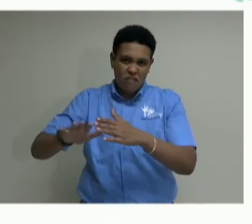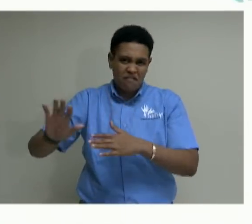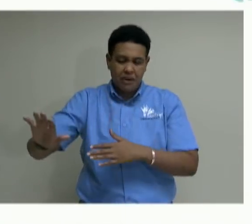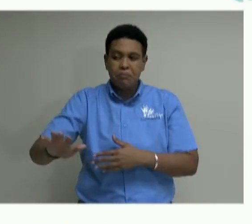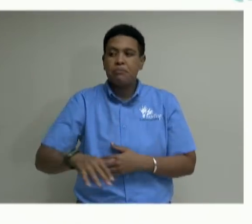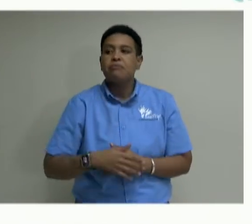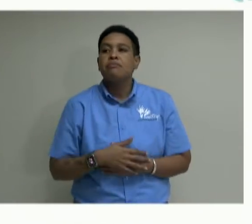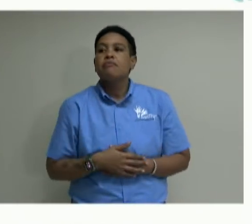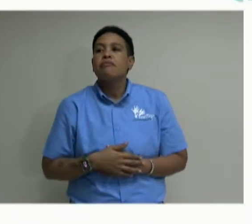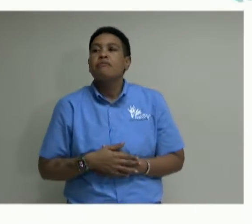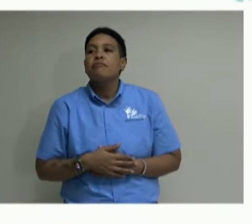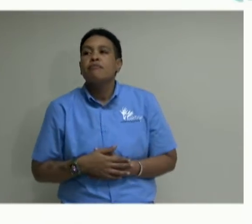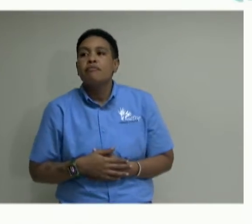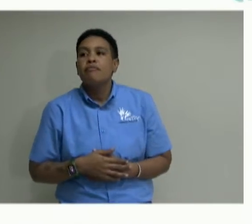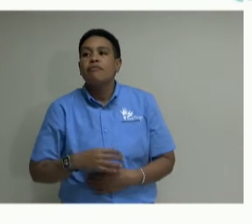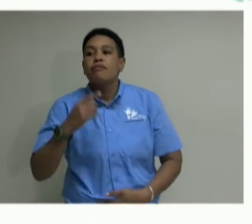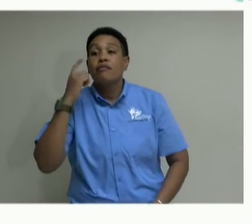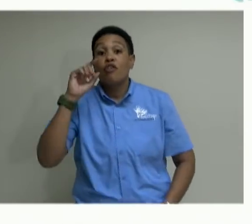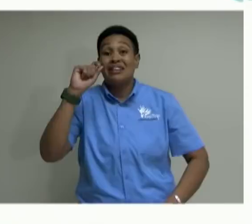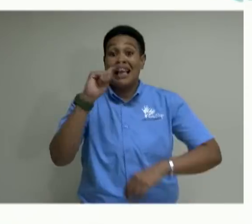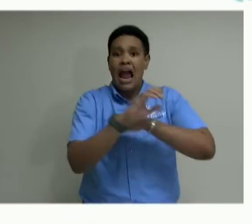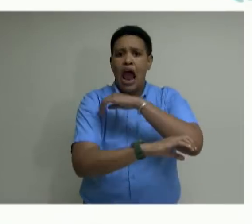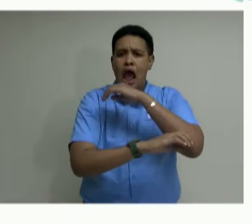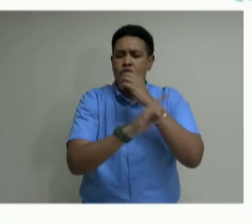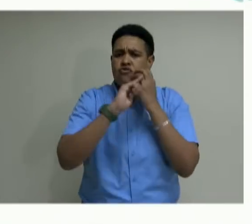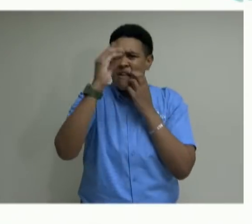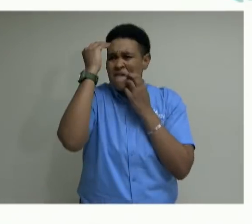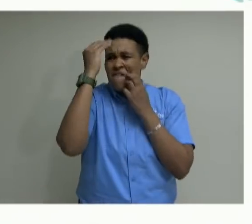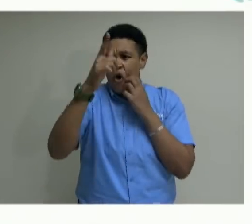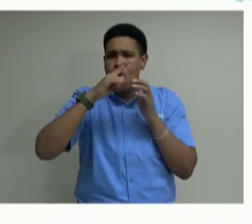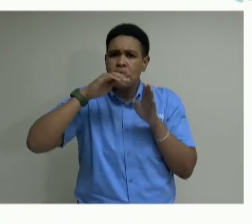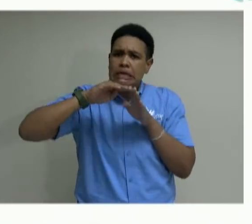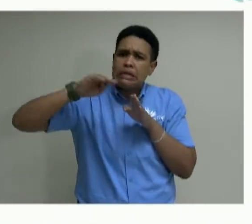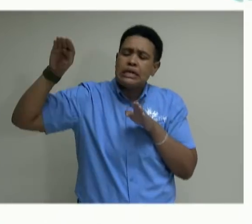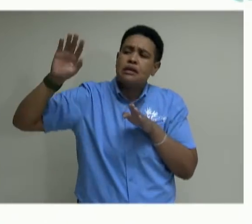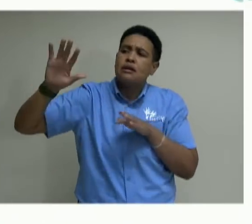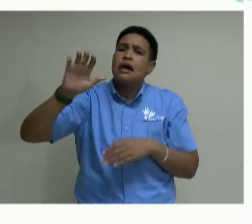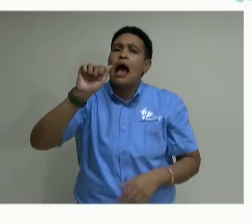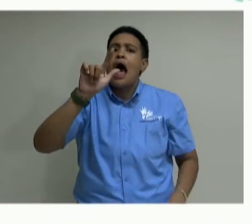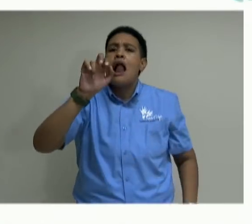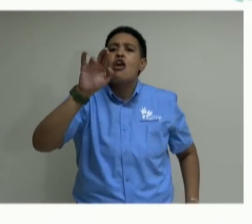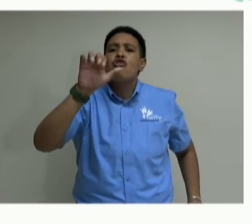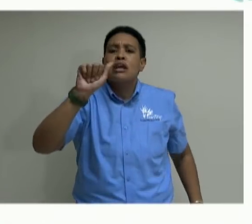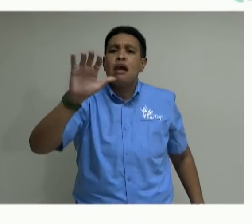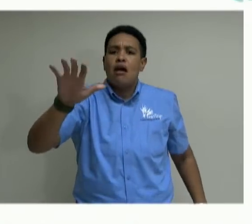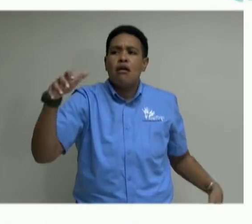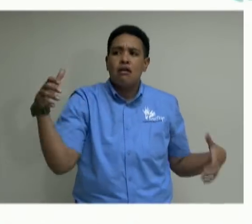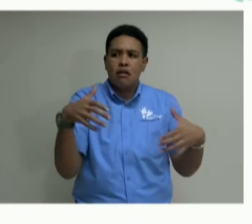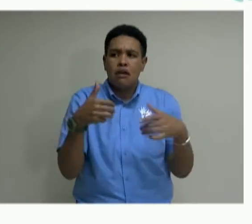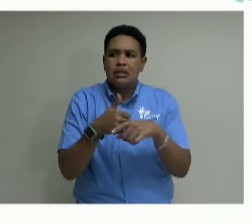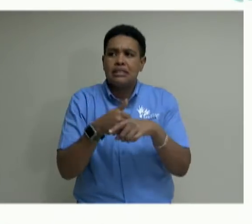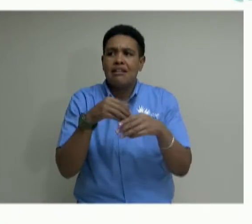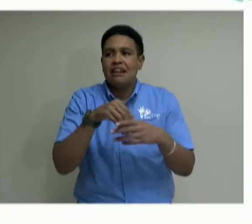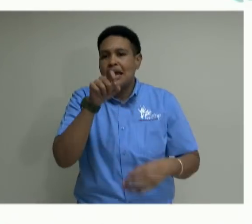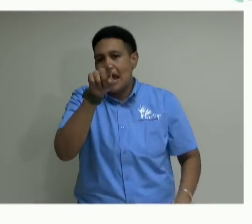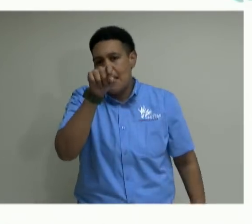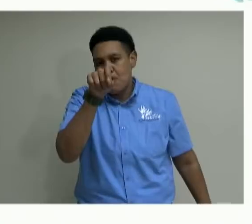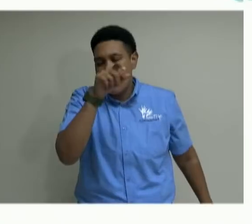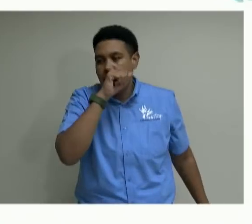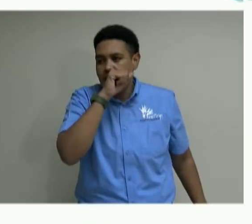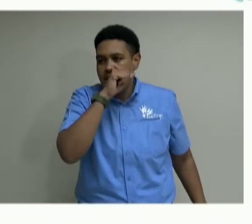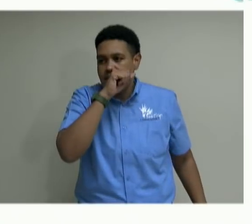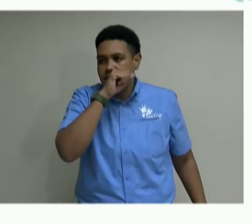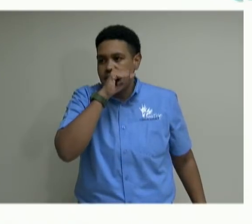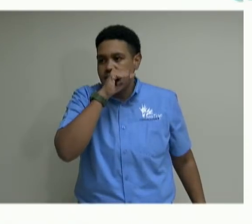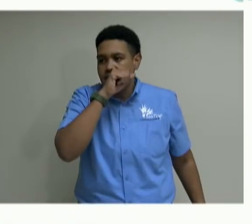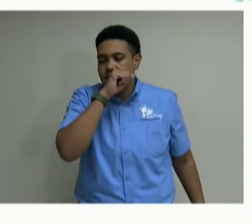For St. Catherine, as we said earlier, this spike area is the Alarica cluster in April. And